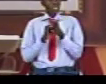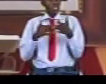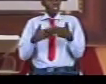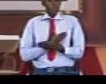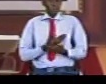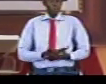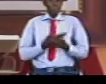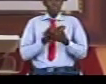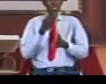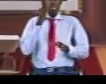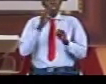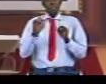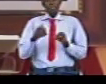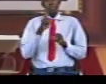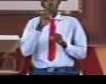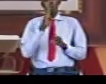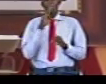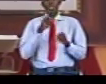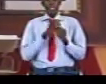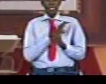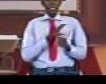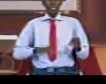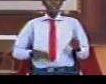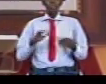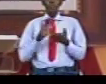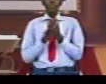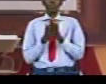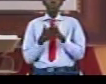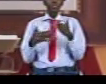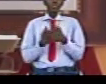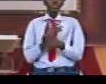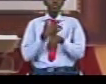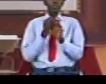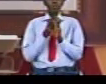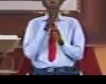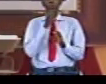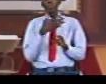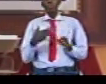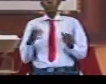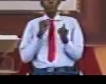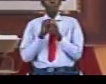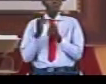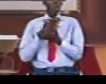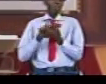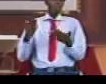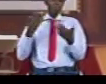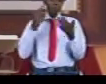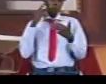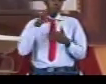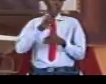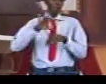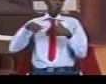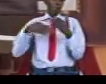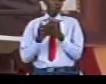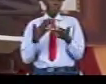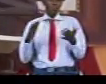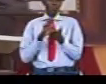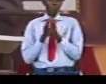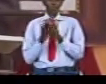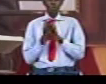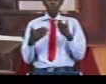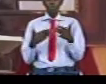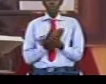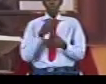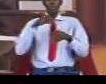creature. Old things are passed away, and behold, all things are become new. Look at verse 5,